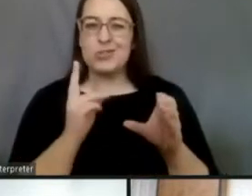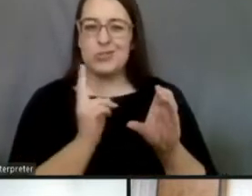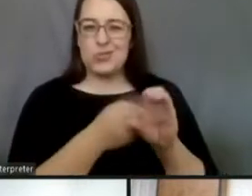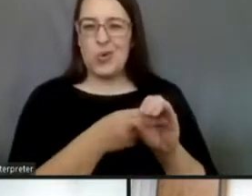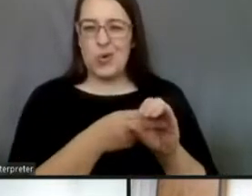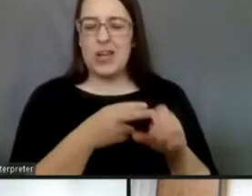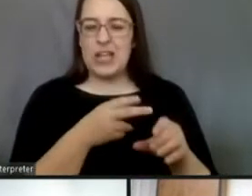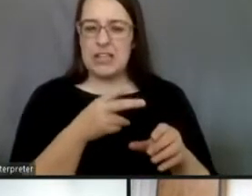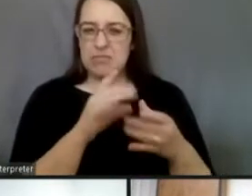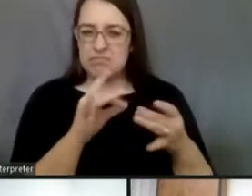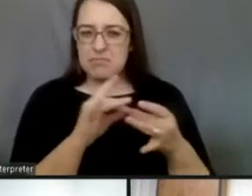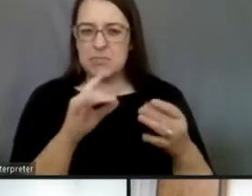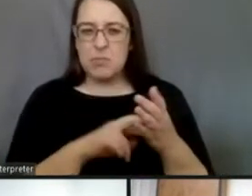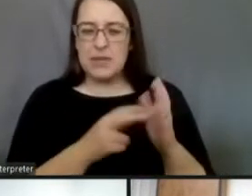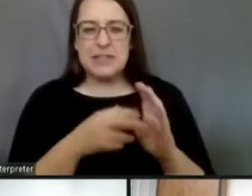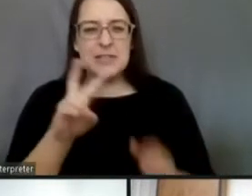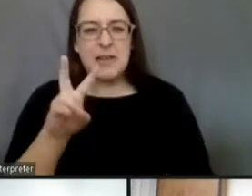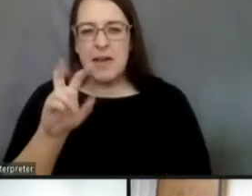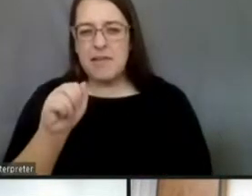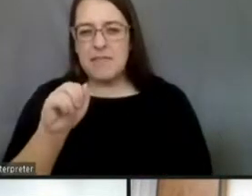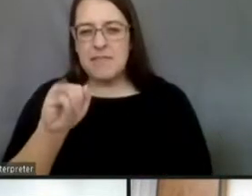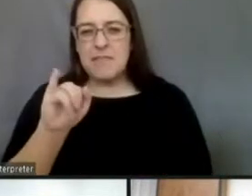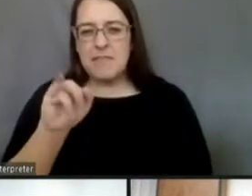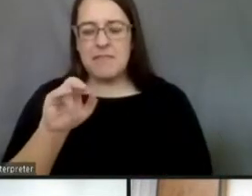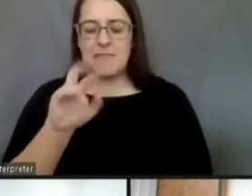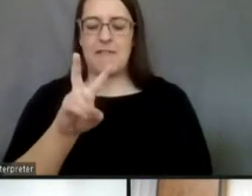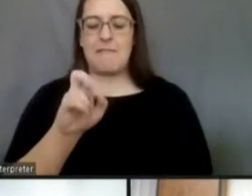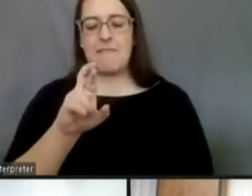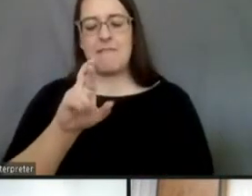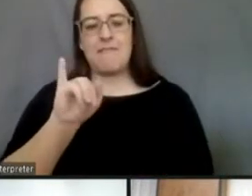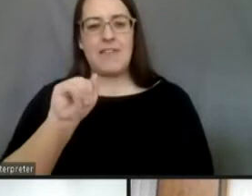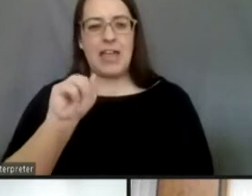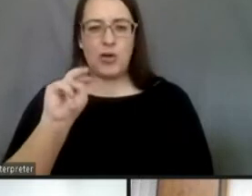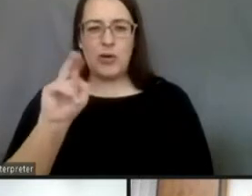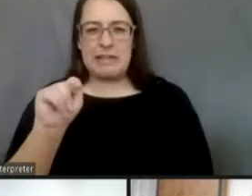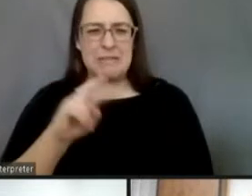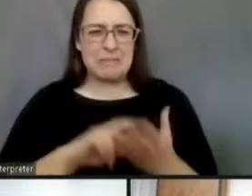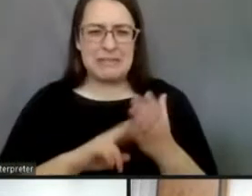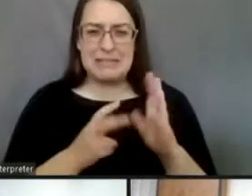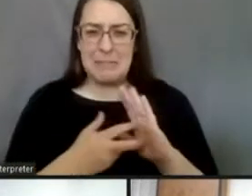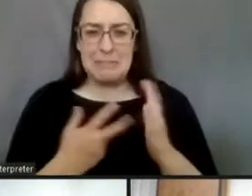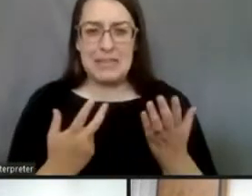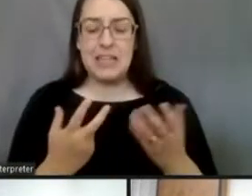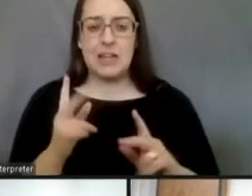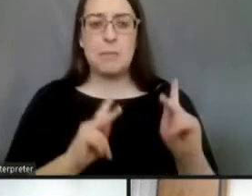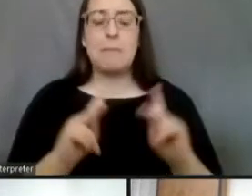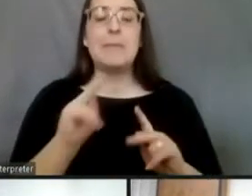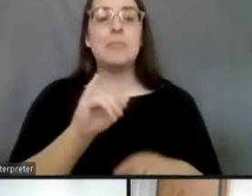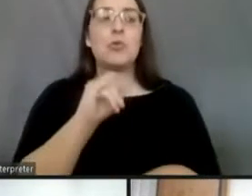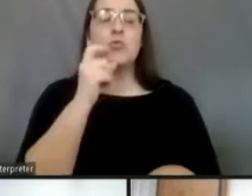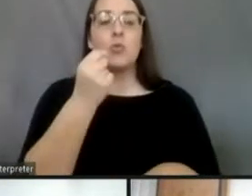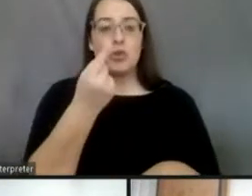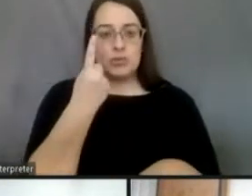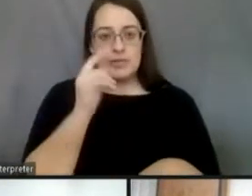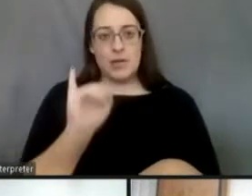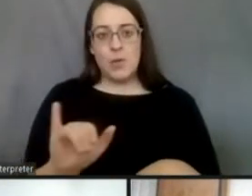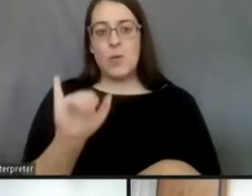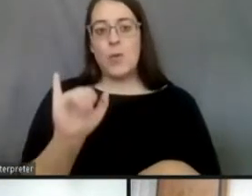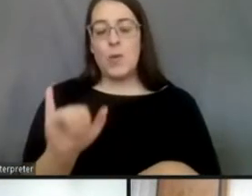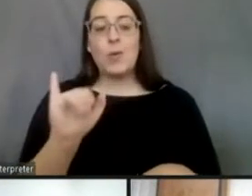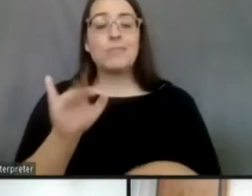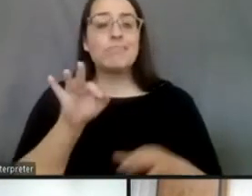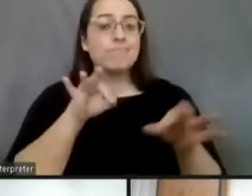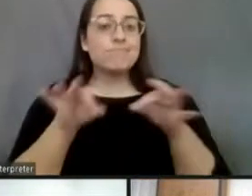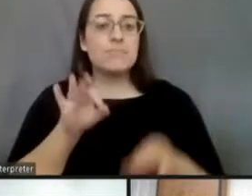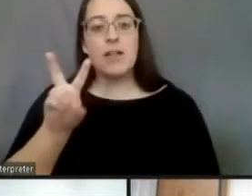well, what is a variant? And we realized that we throw that term around all the time, and maybe a lot of people don't really understand what that means. So